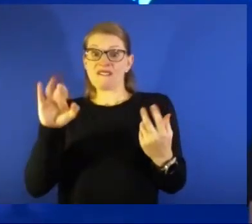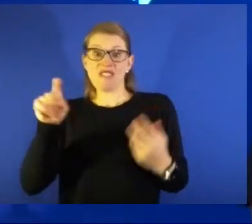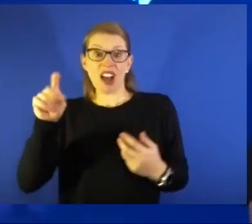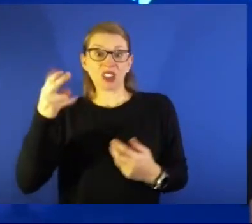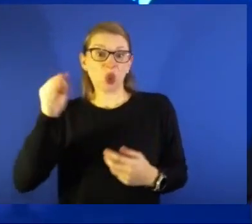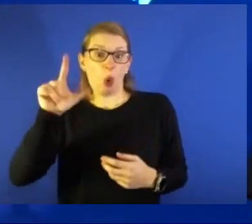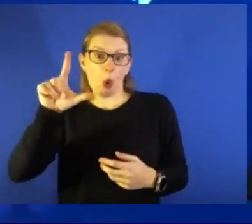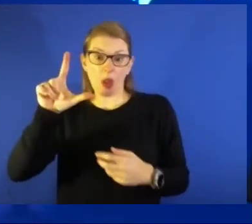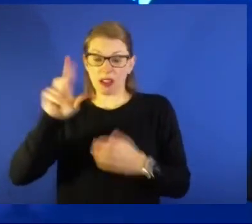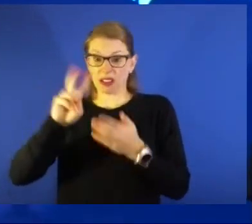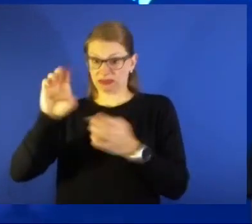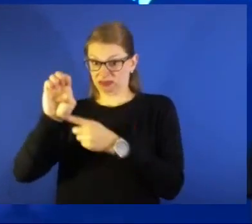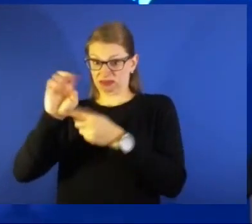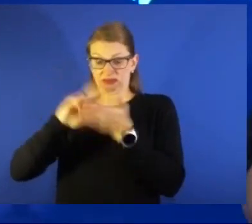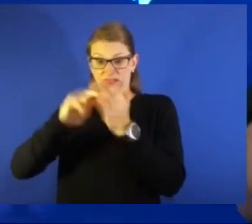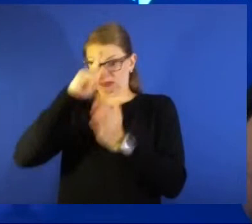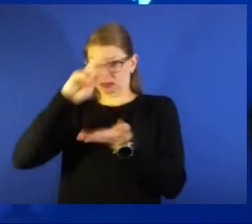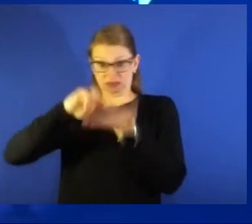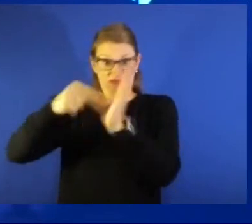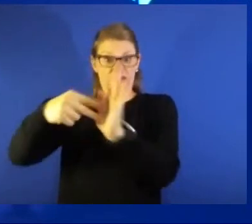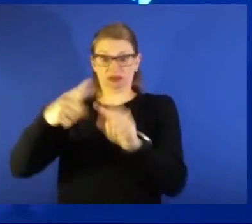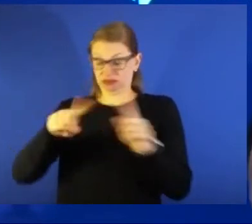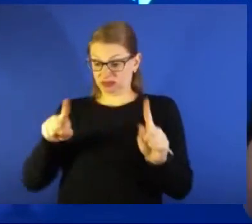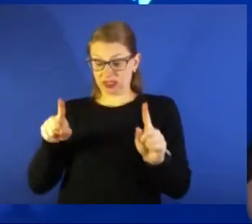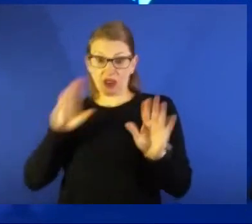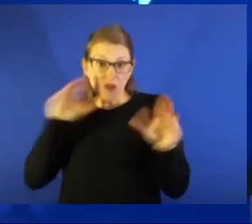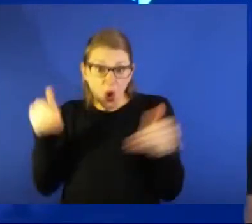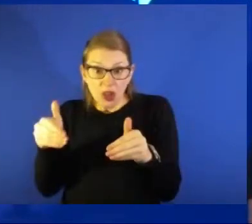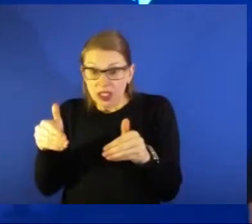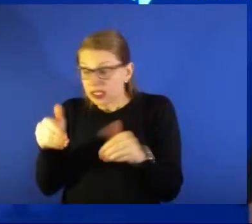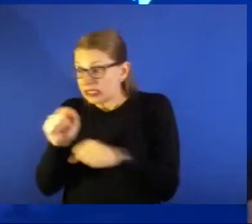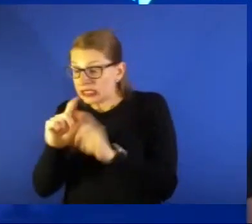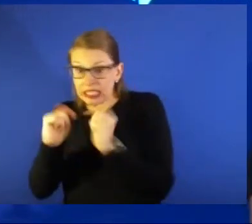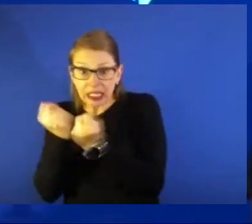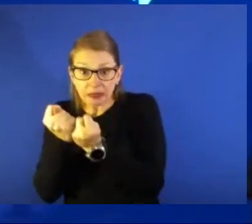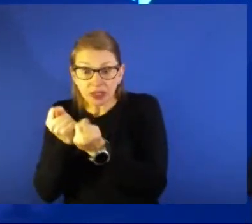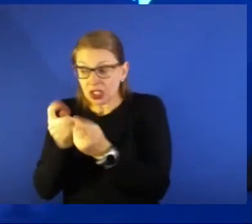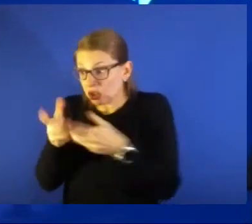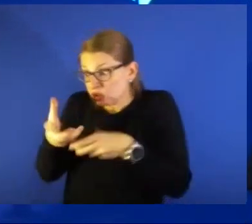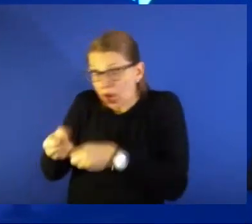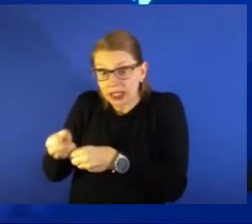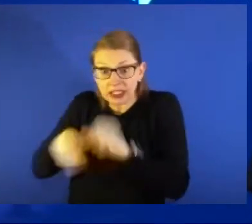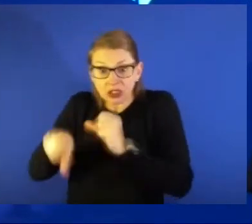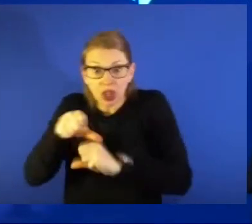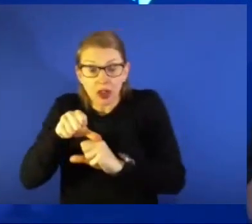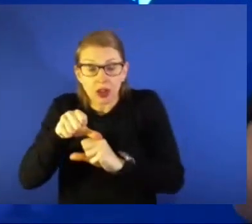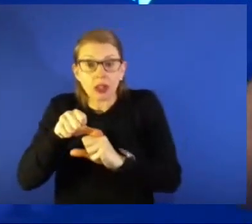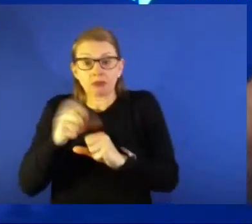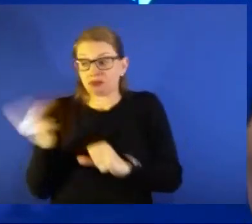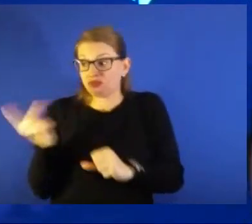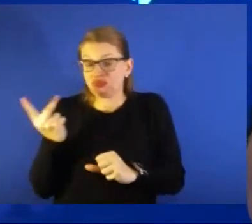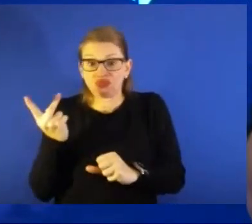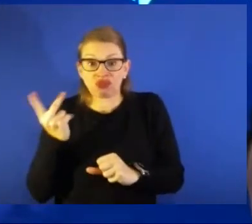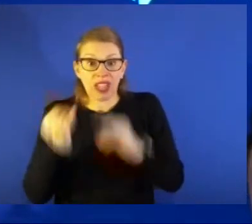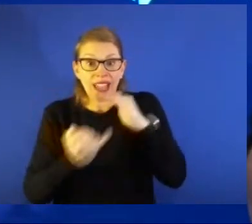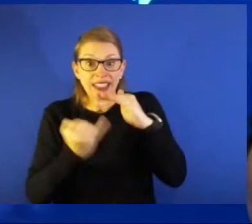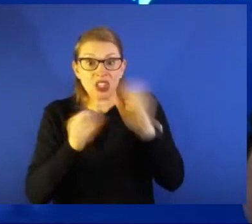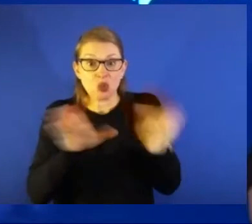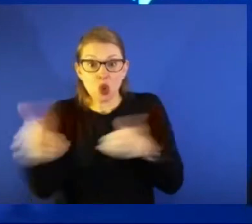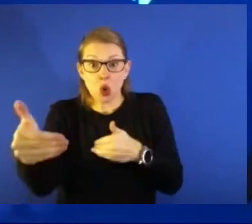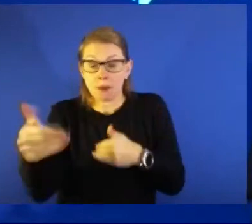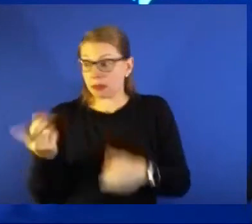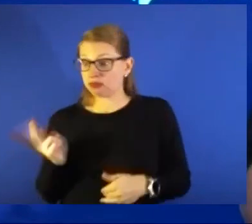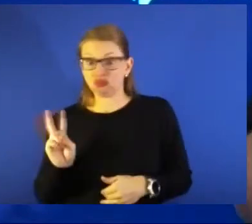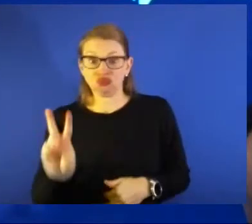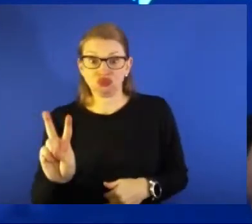on the person next to you and you have to trust them. And when you get into those isolation rooms, it's you and that person in there. You can't have a lot of people coming